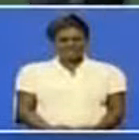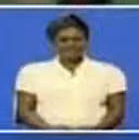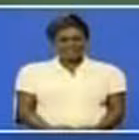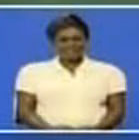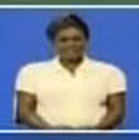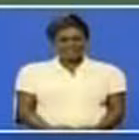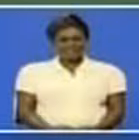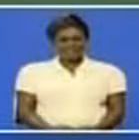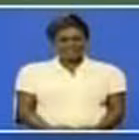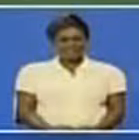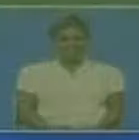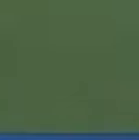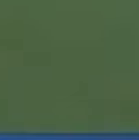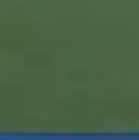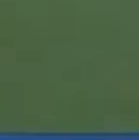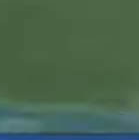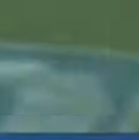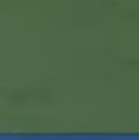there, the Kenyan army.